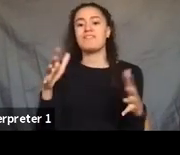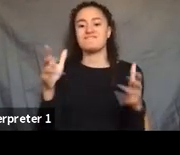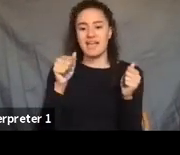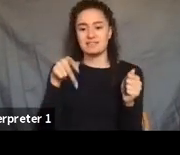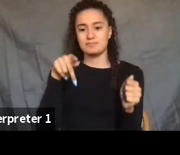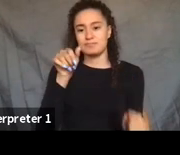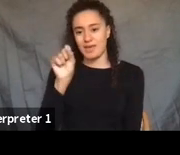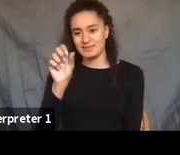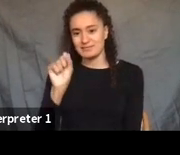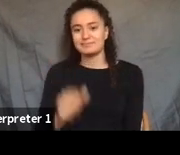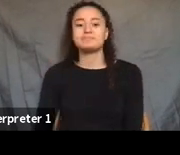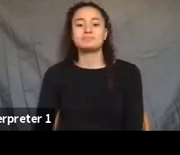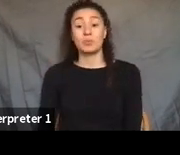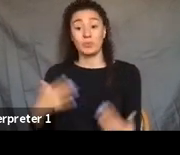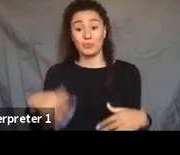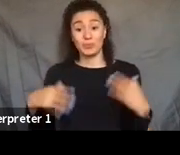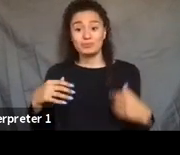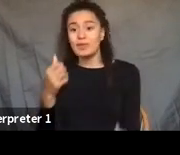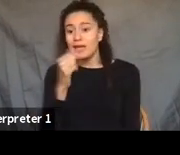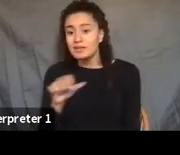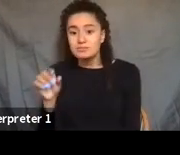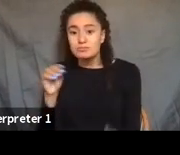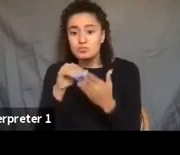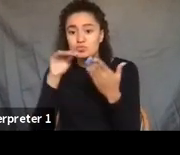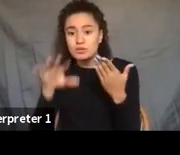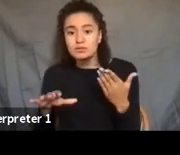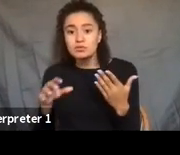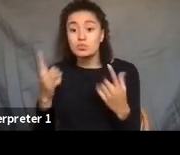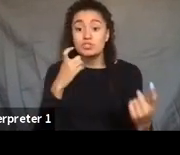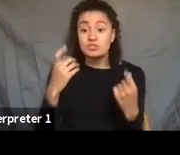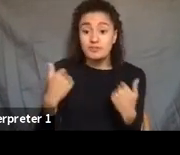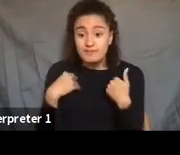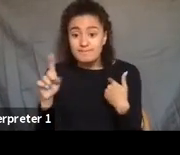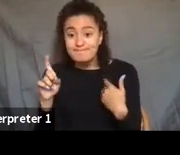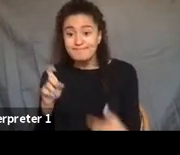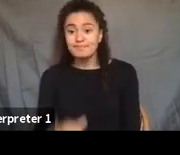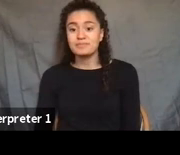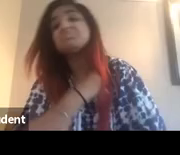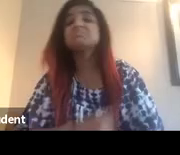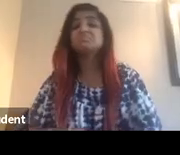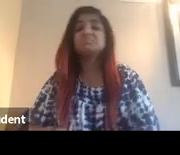Ooh. Does any student have any questions?